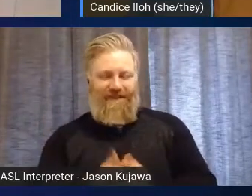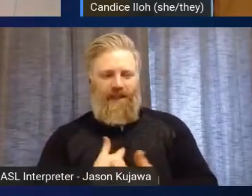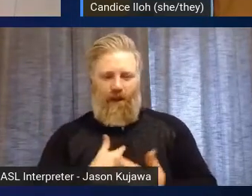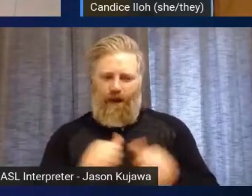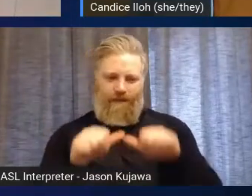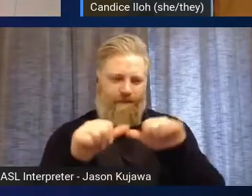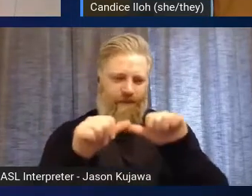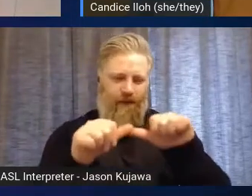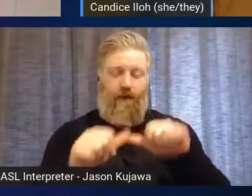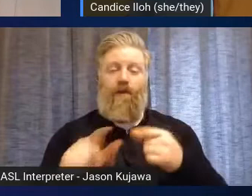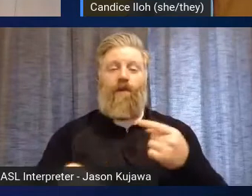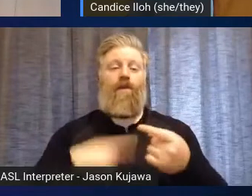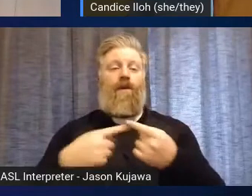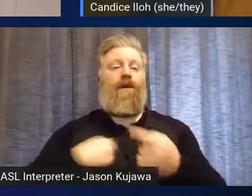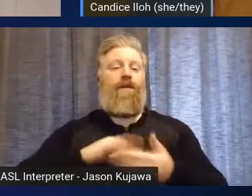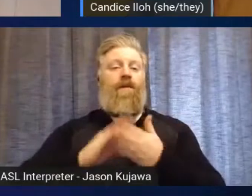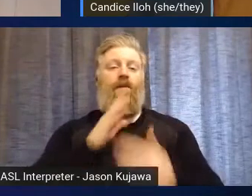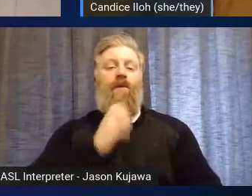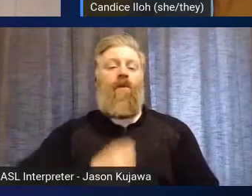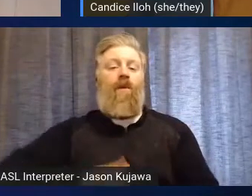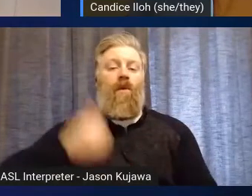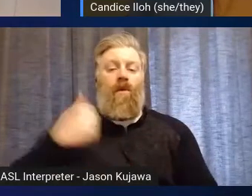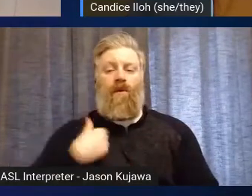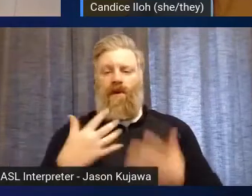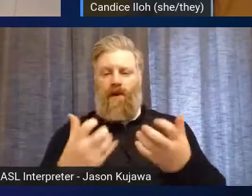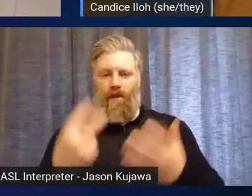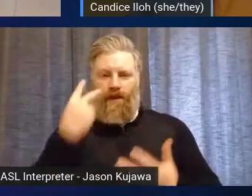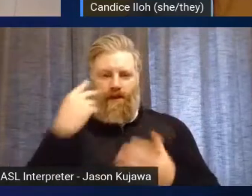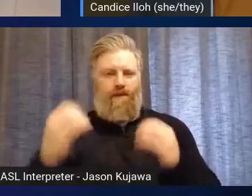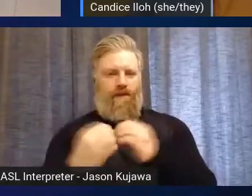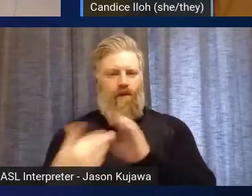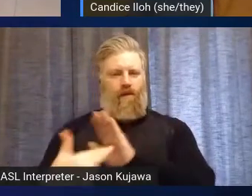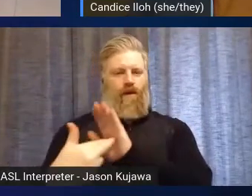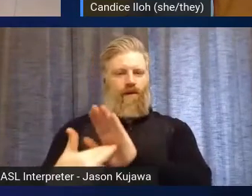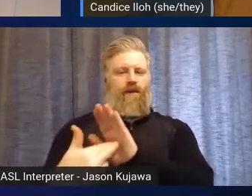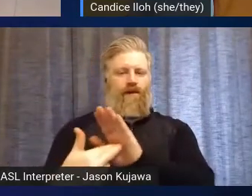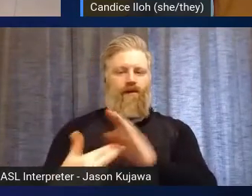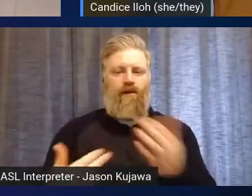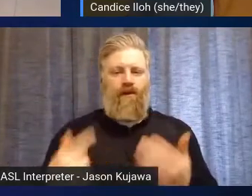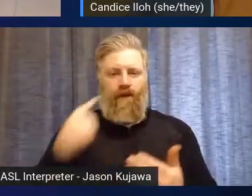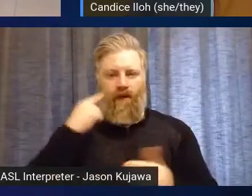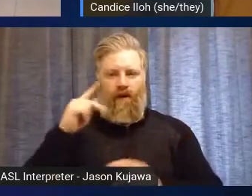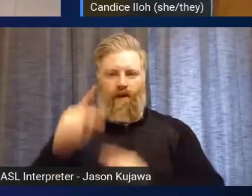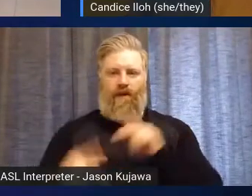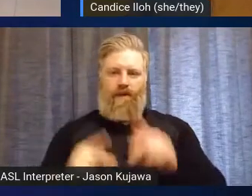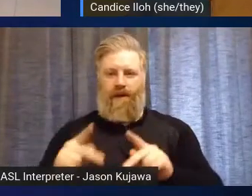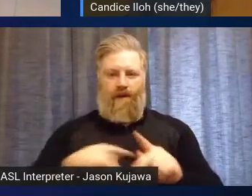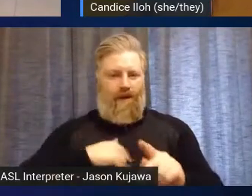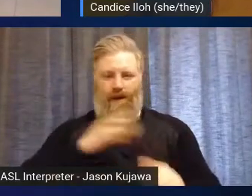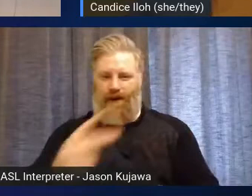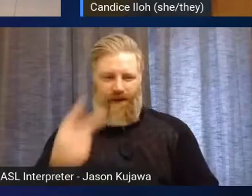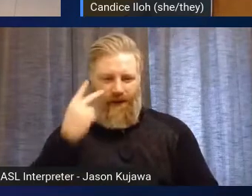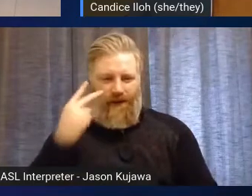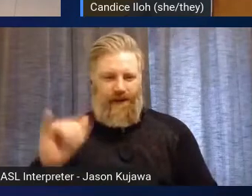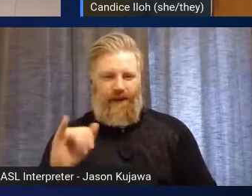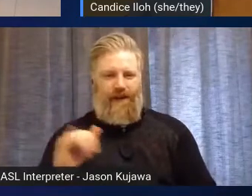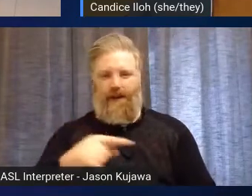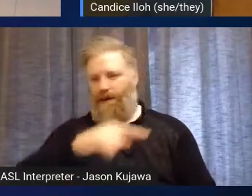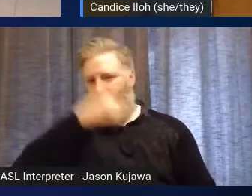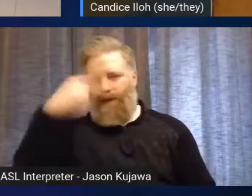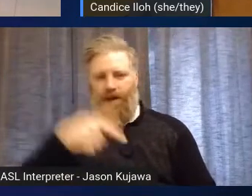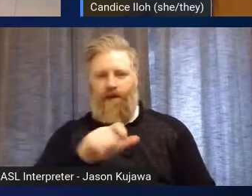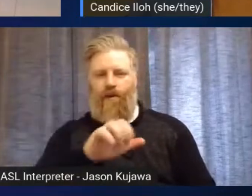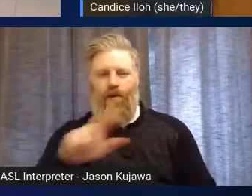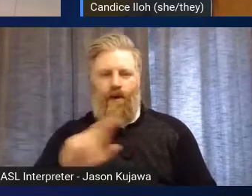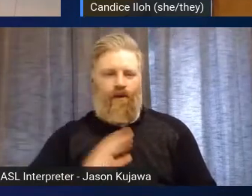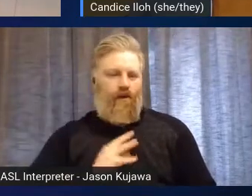as I got older, I also wanted to see more representation for people that I never really get to see, like Black queer, trans people. So that kind of